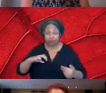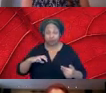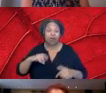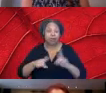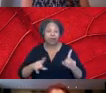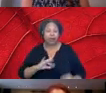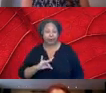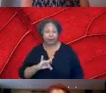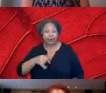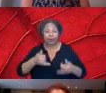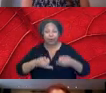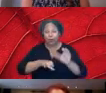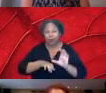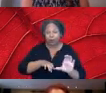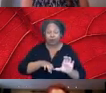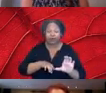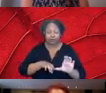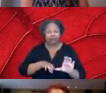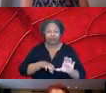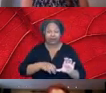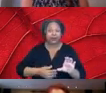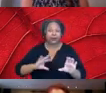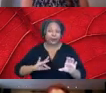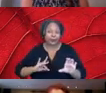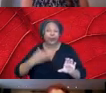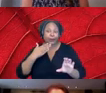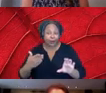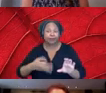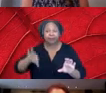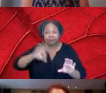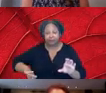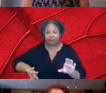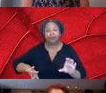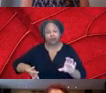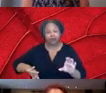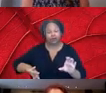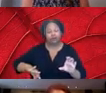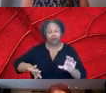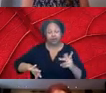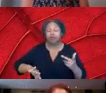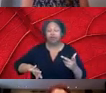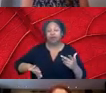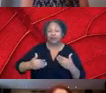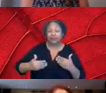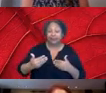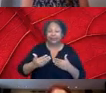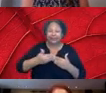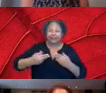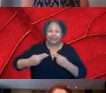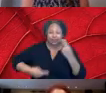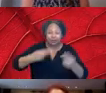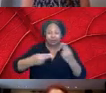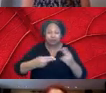the nomination process even easier, is that individuals and collectives may self-nominate for the award, which I just said.